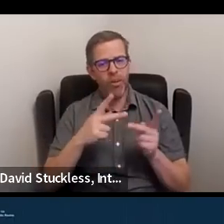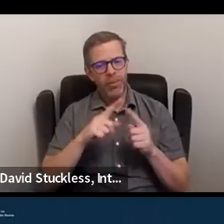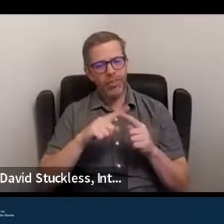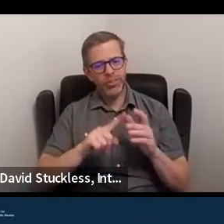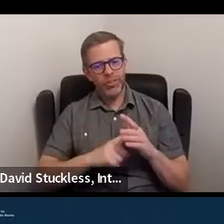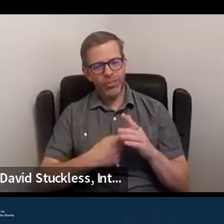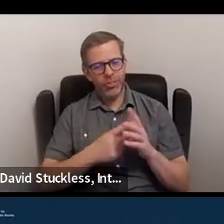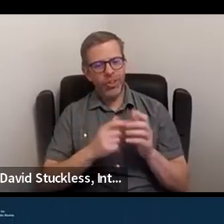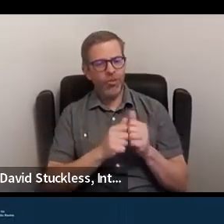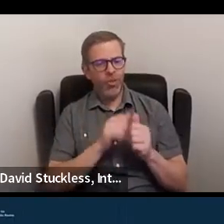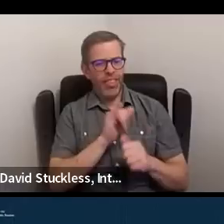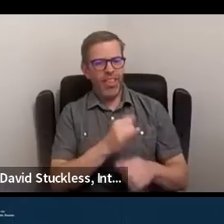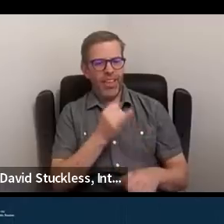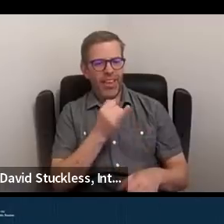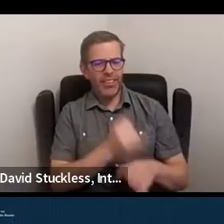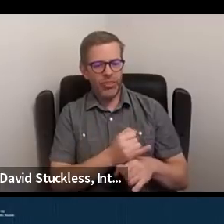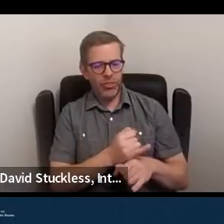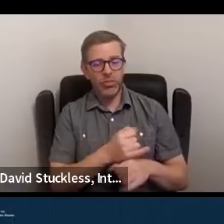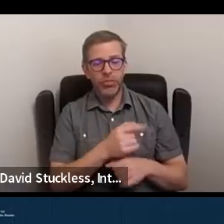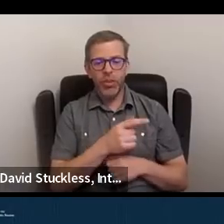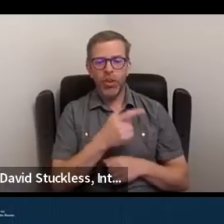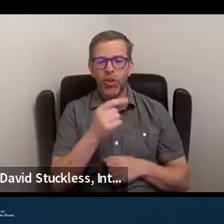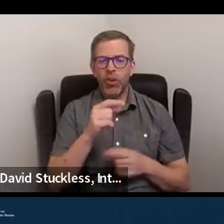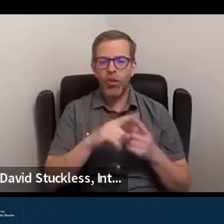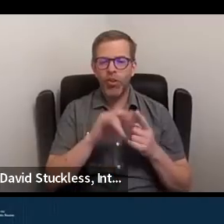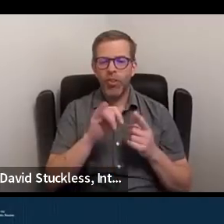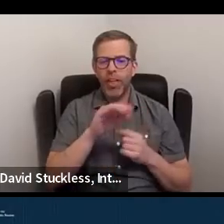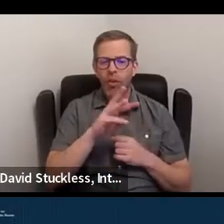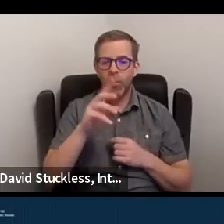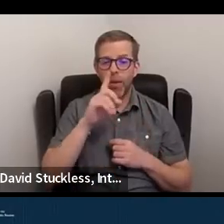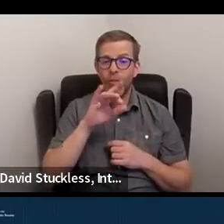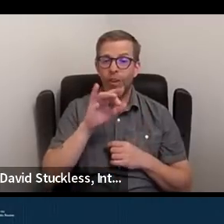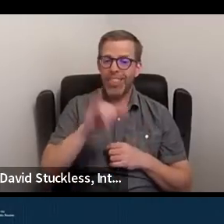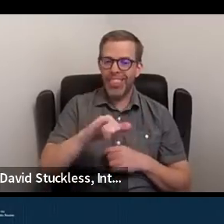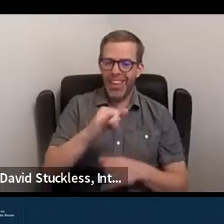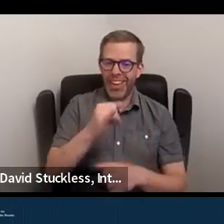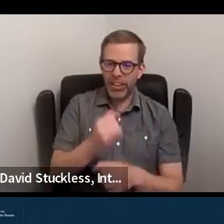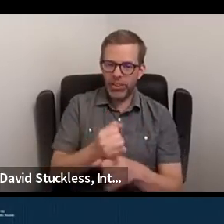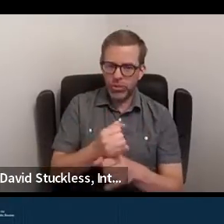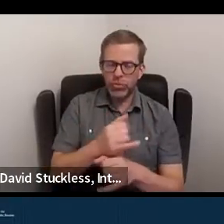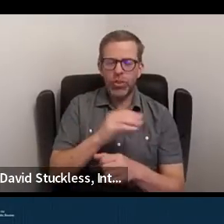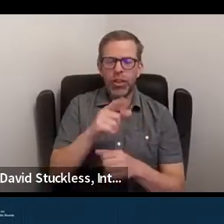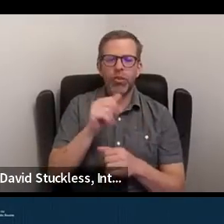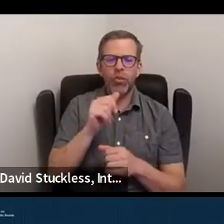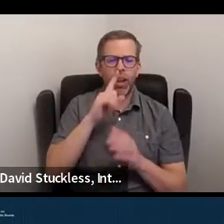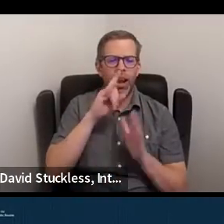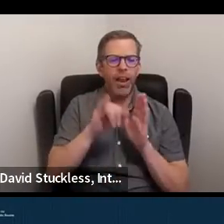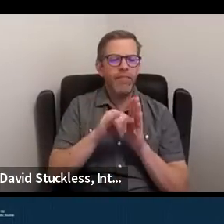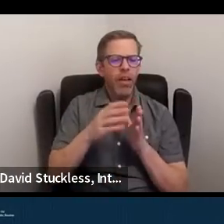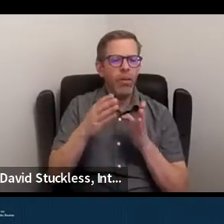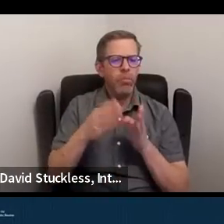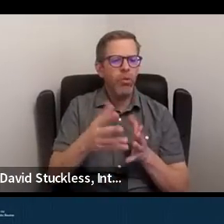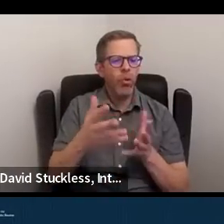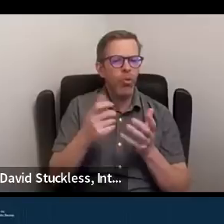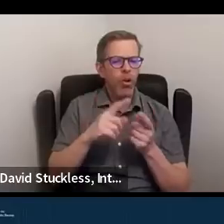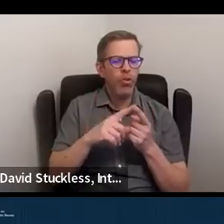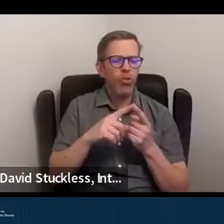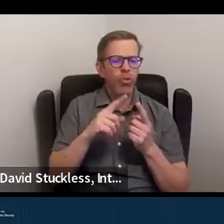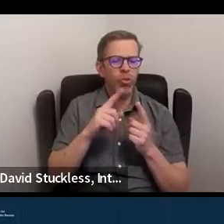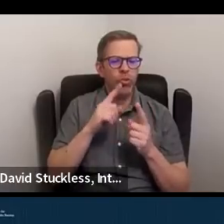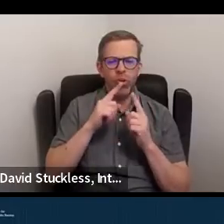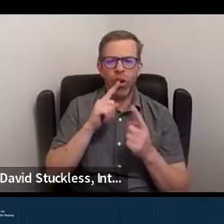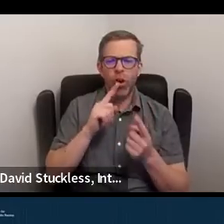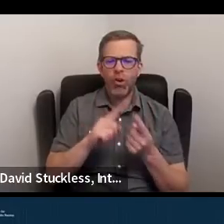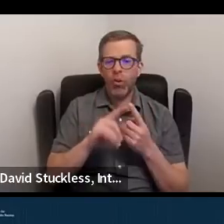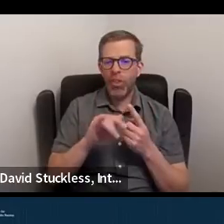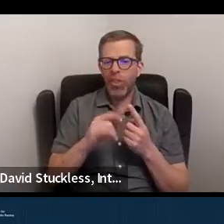that institute, and you can go to that web page for that institute and identify the person that you want to talk to, the